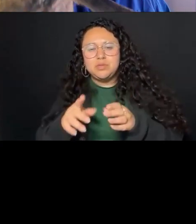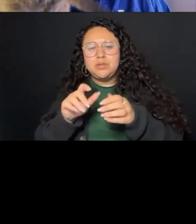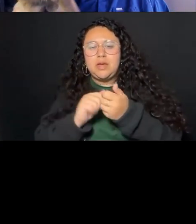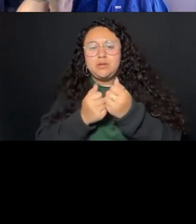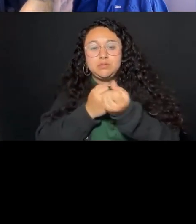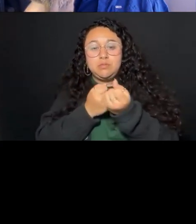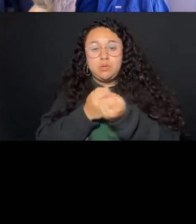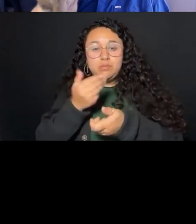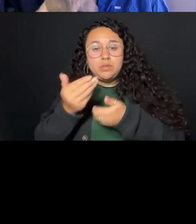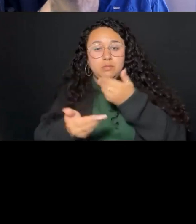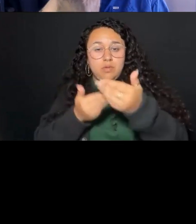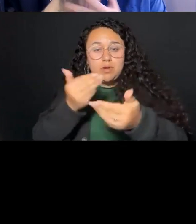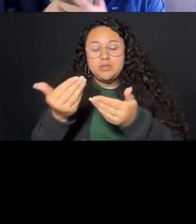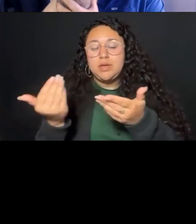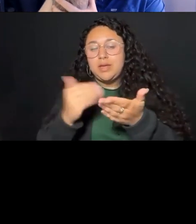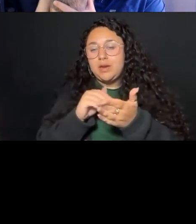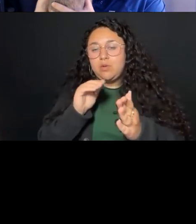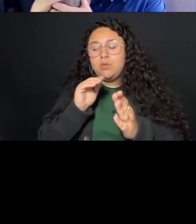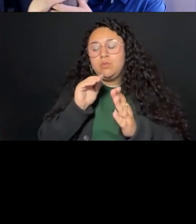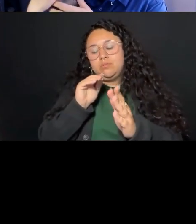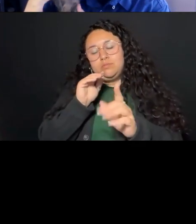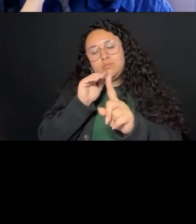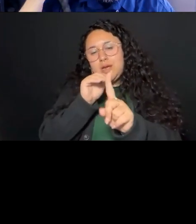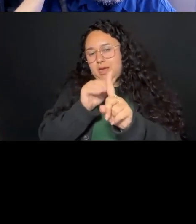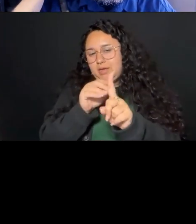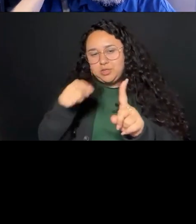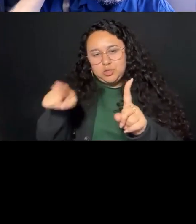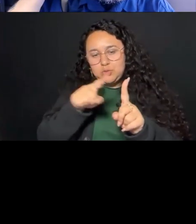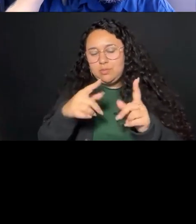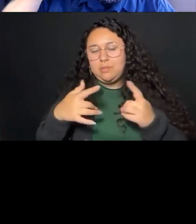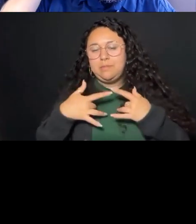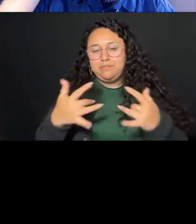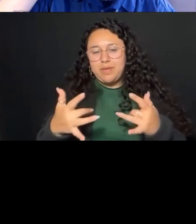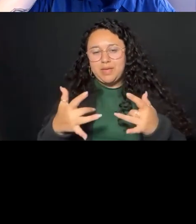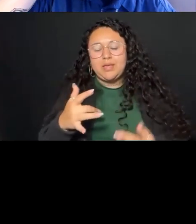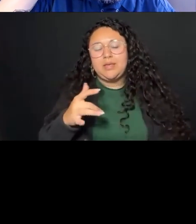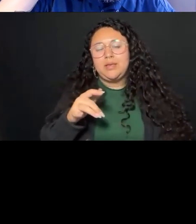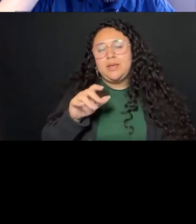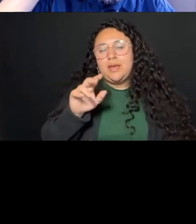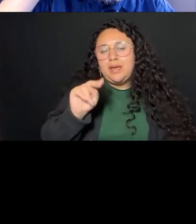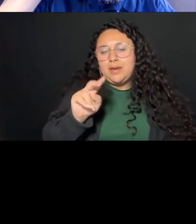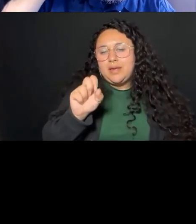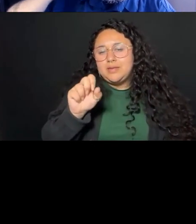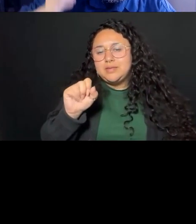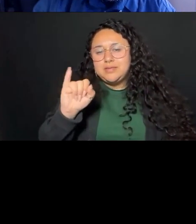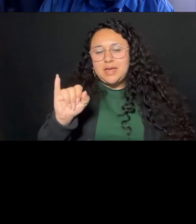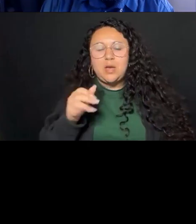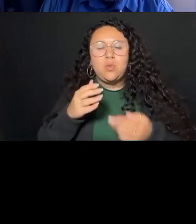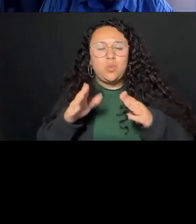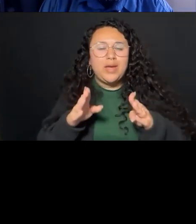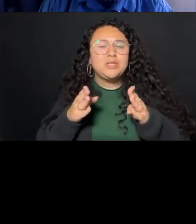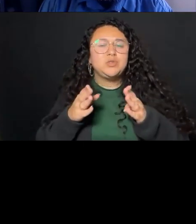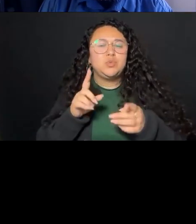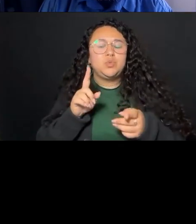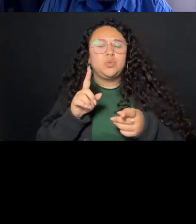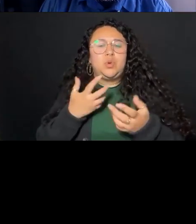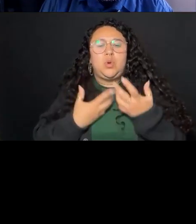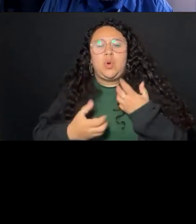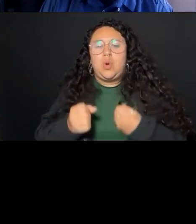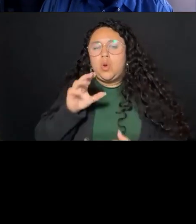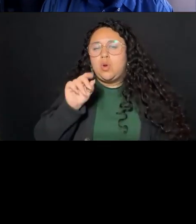that usually non-suicidal self-injury is a coping strategy. It's done for a reason.